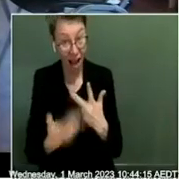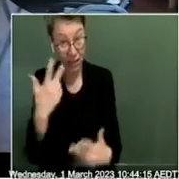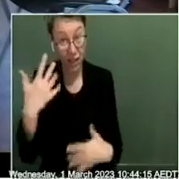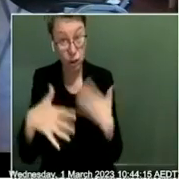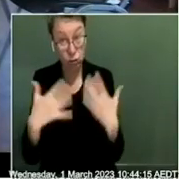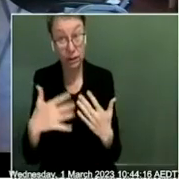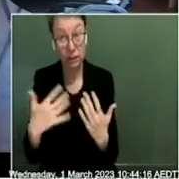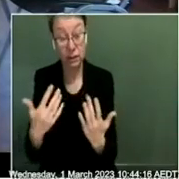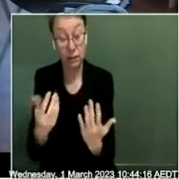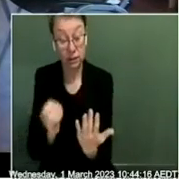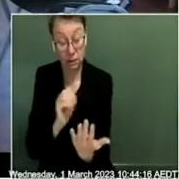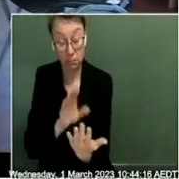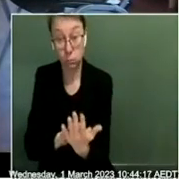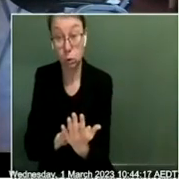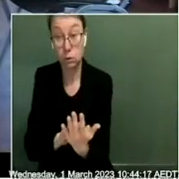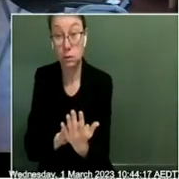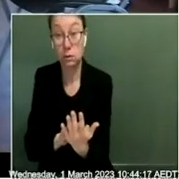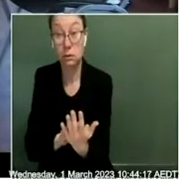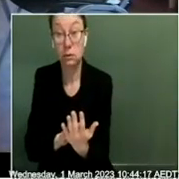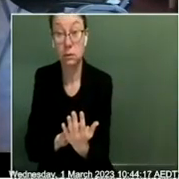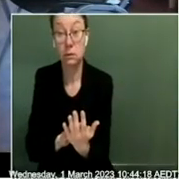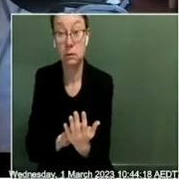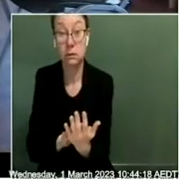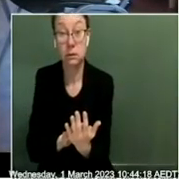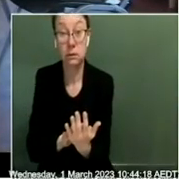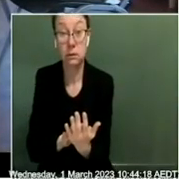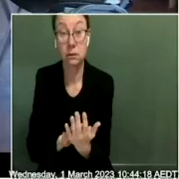actually anything. Are there records from the orphanage?